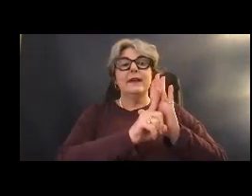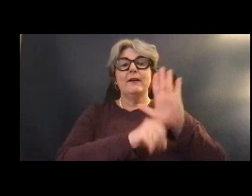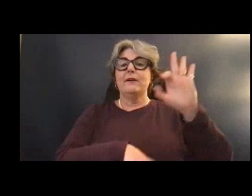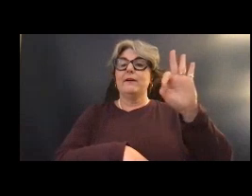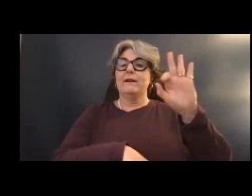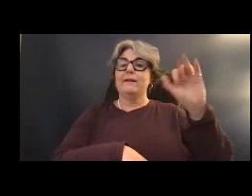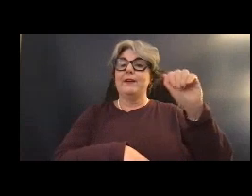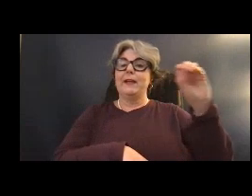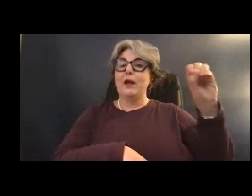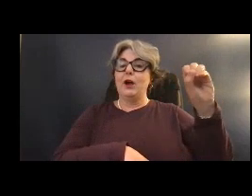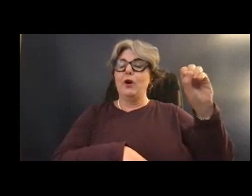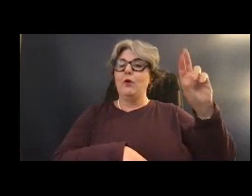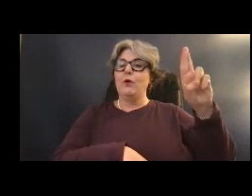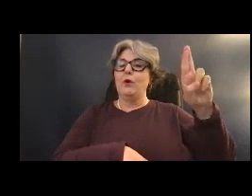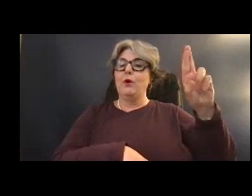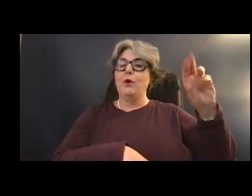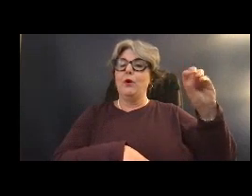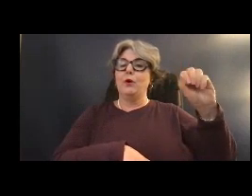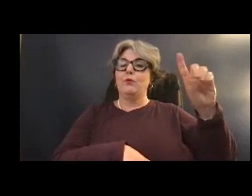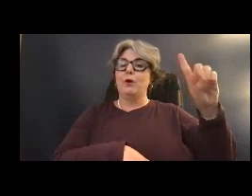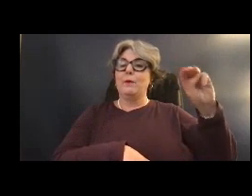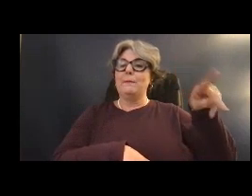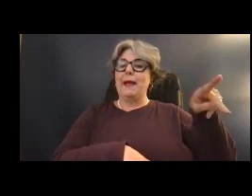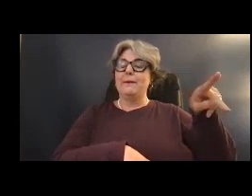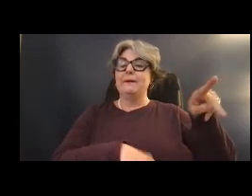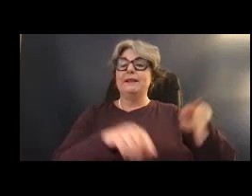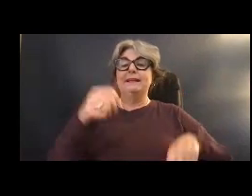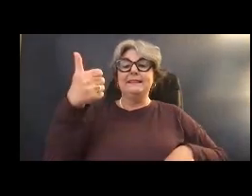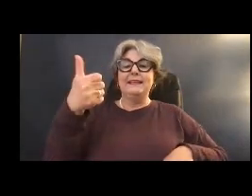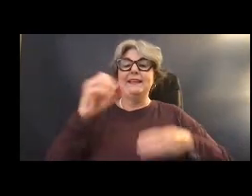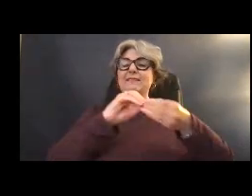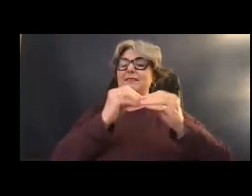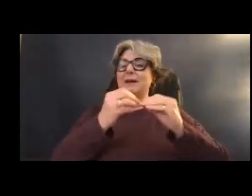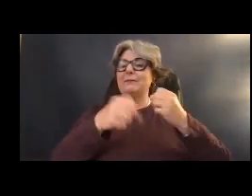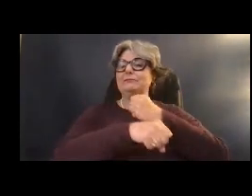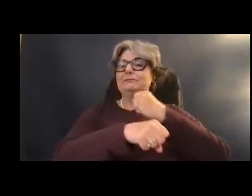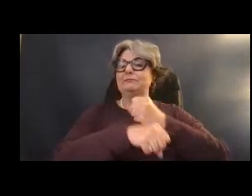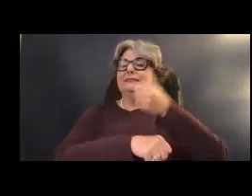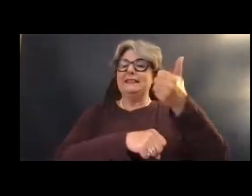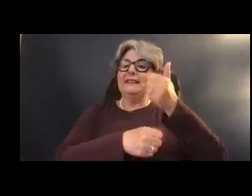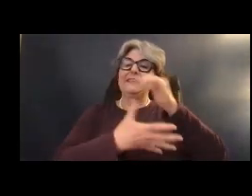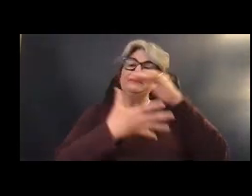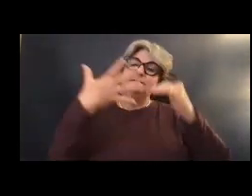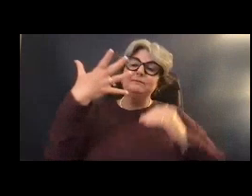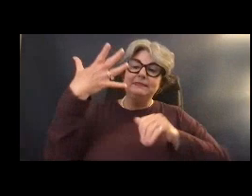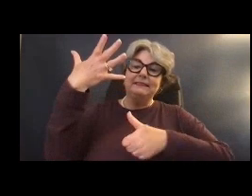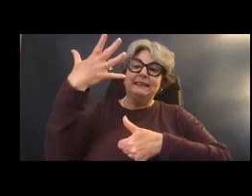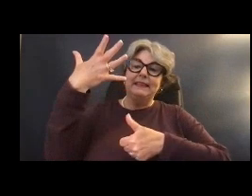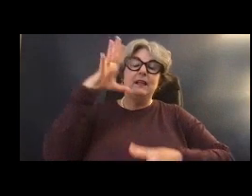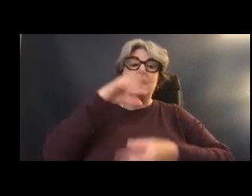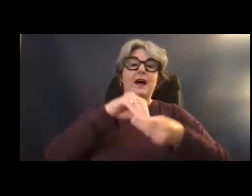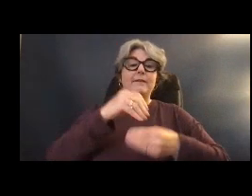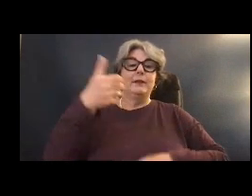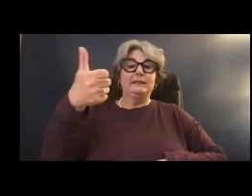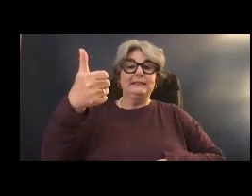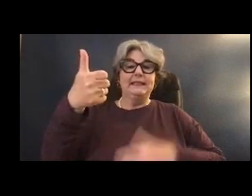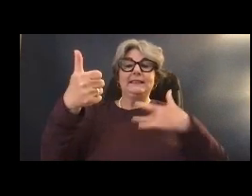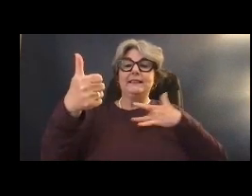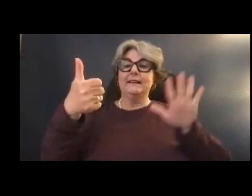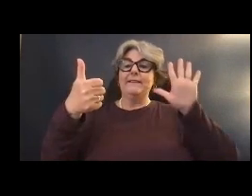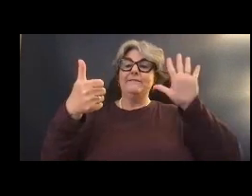which included 10 metrics, 10 domains, and of those 10, you'll see 5